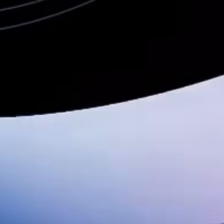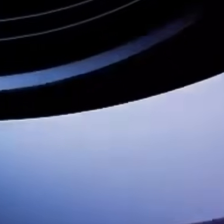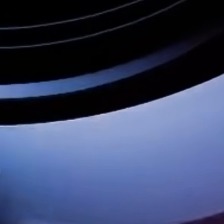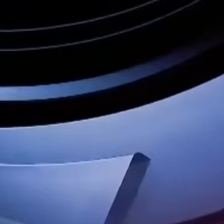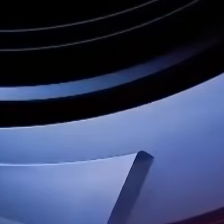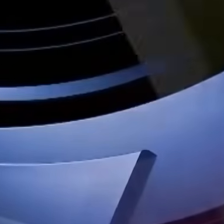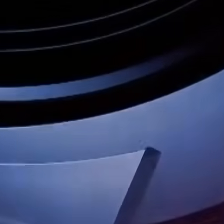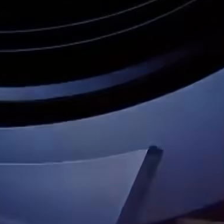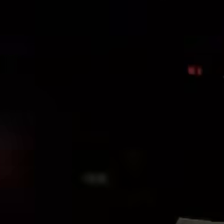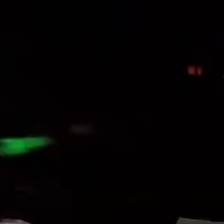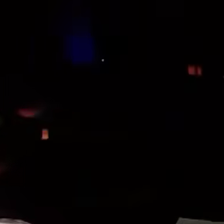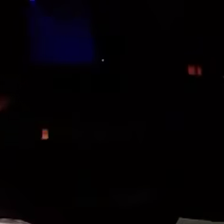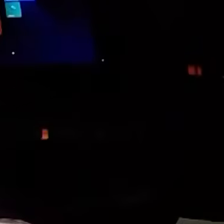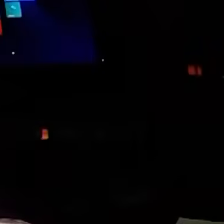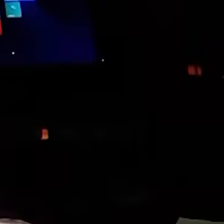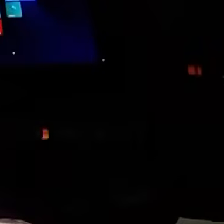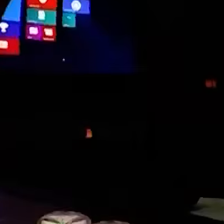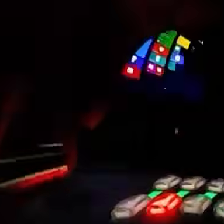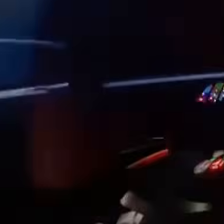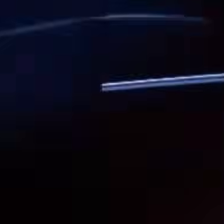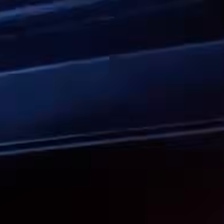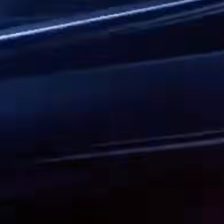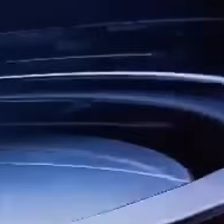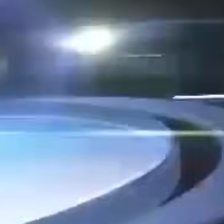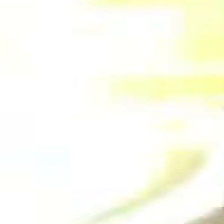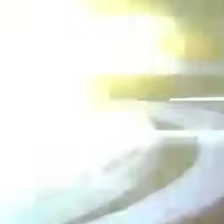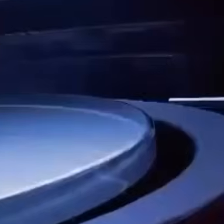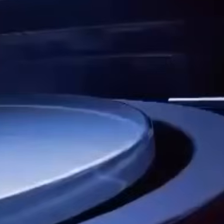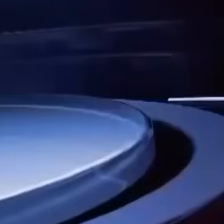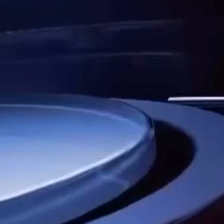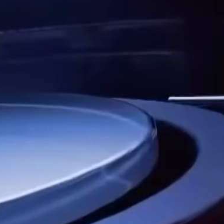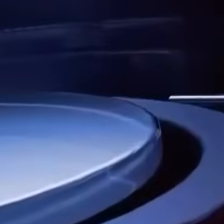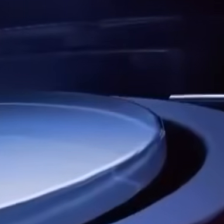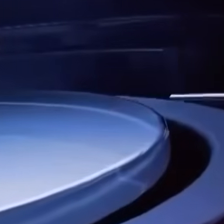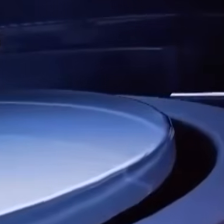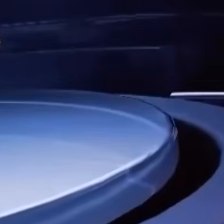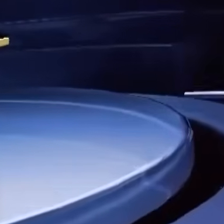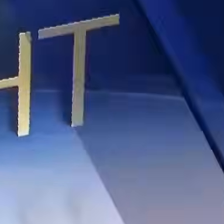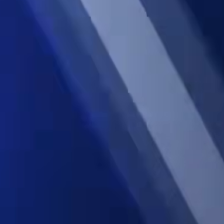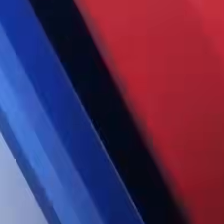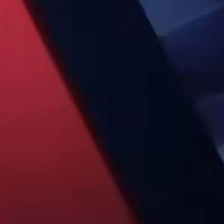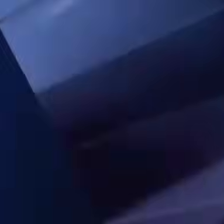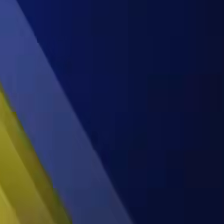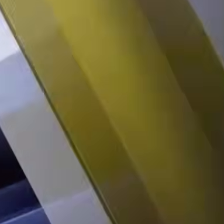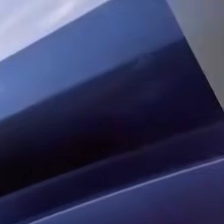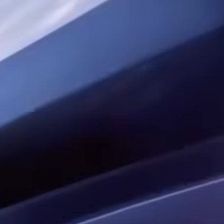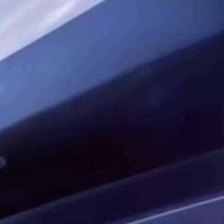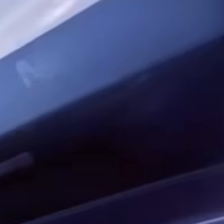Broadcasting from our studios in the Pine St. Michael, this is CBC NewsNight, starting now.